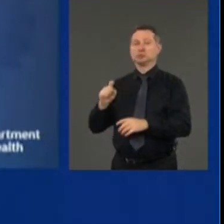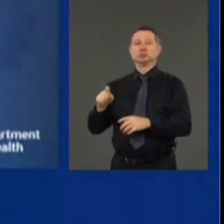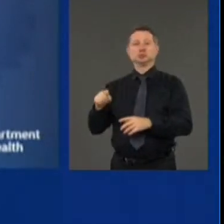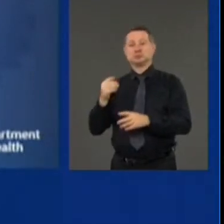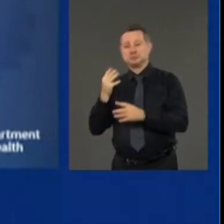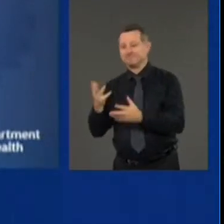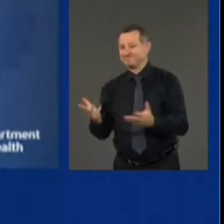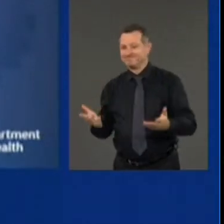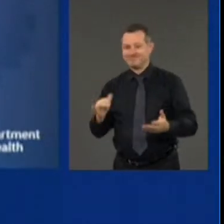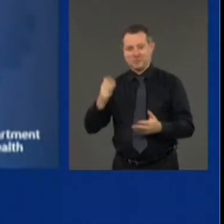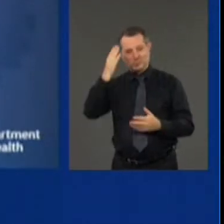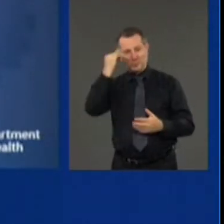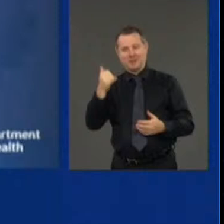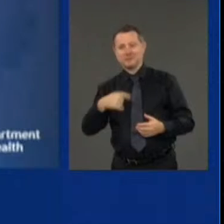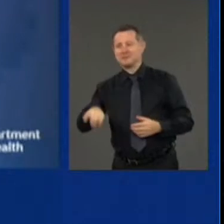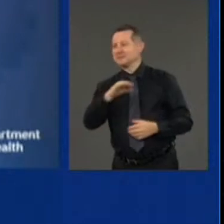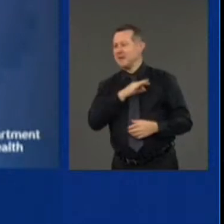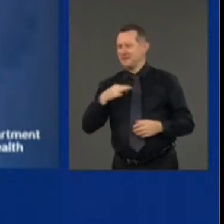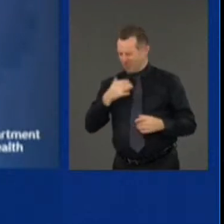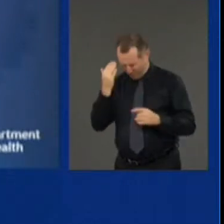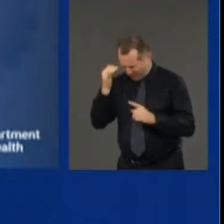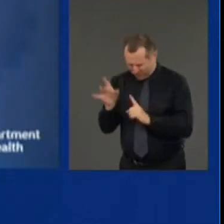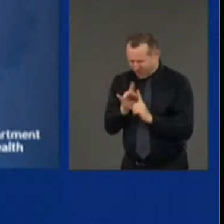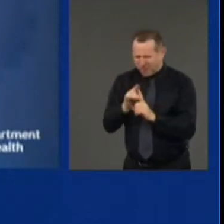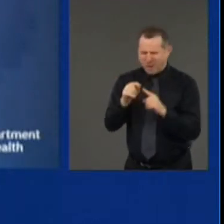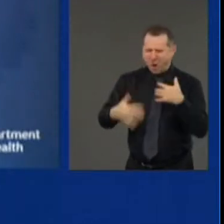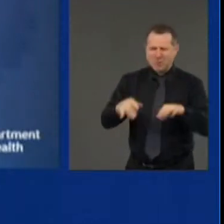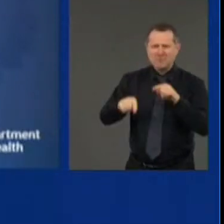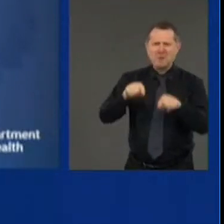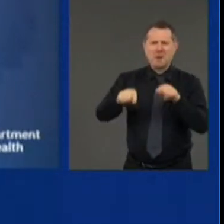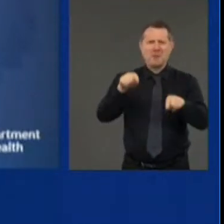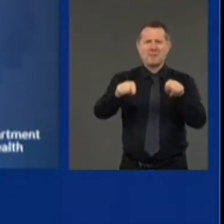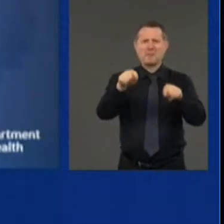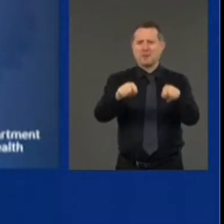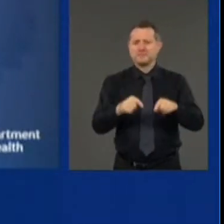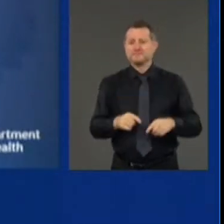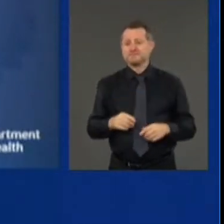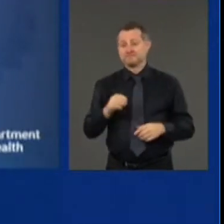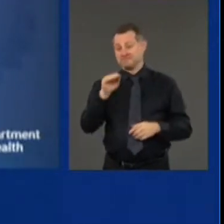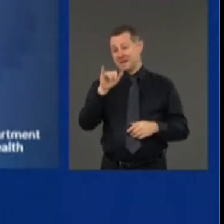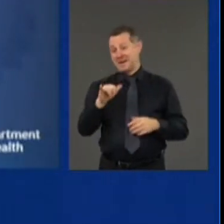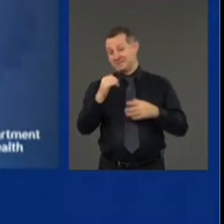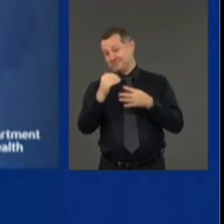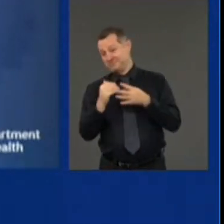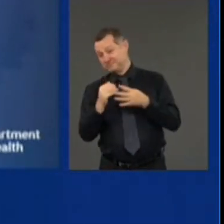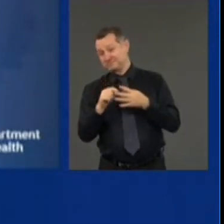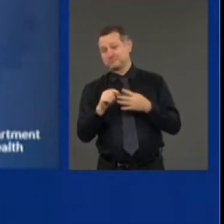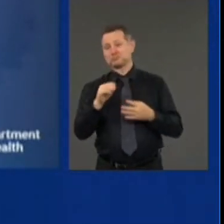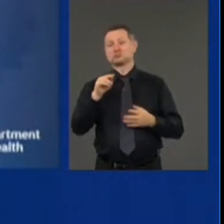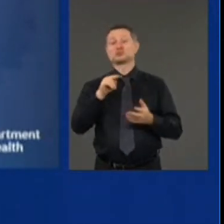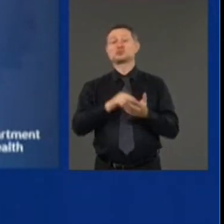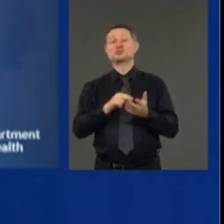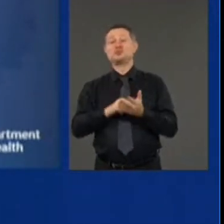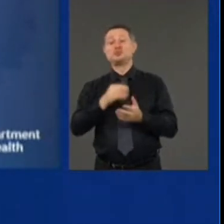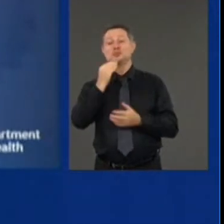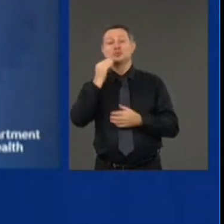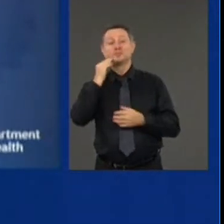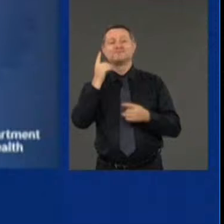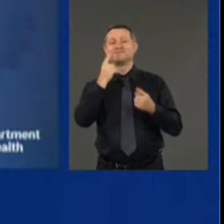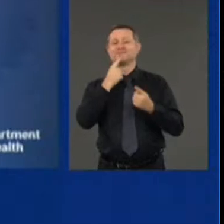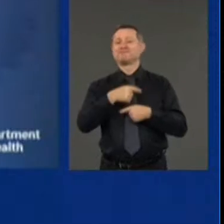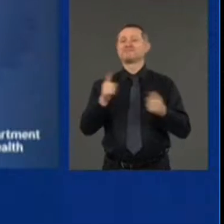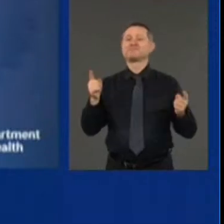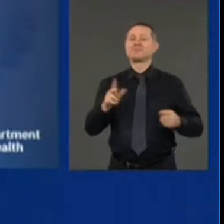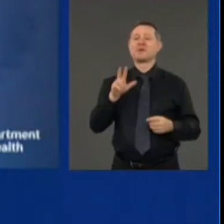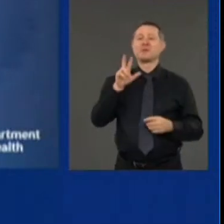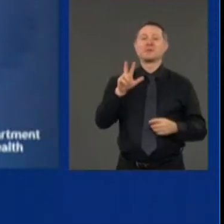say that? By mid-May, nursing homes had reported 37,000 affected staff. In fact, when I learned